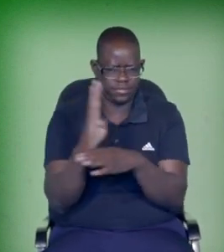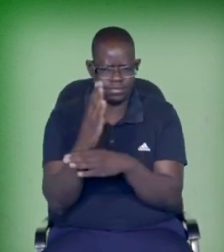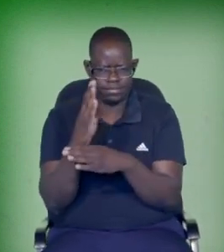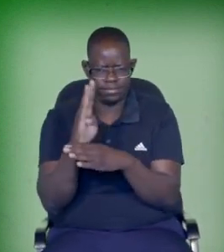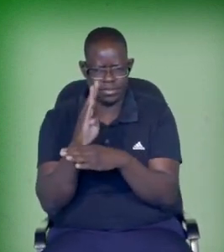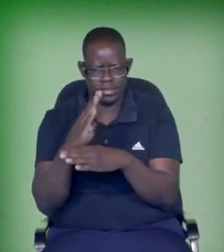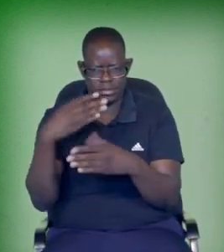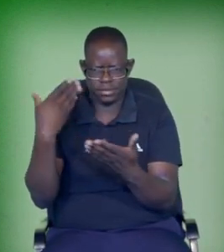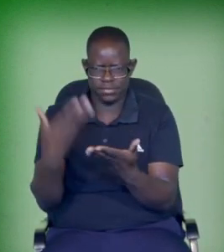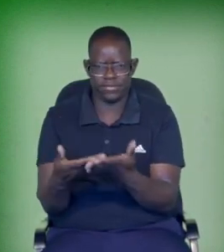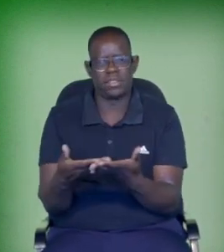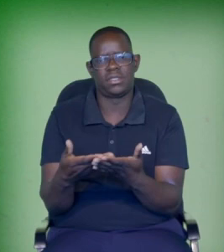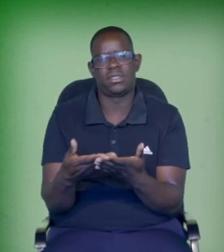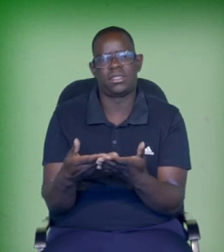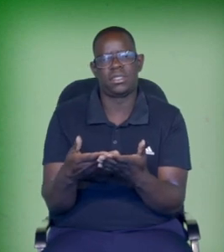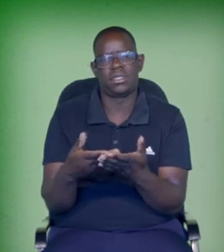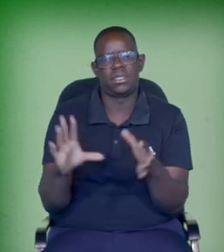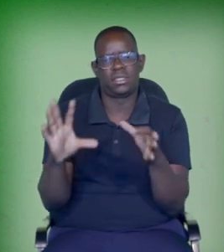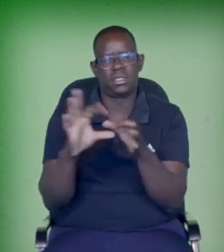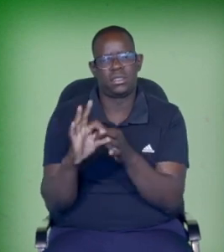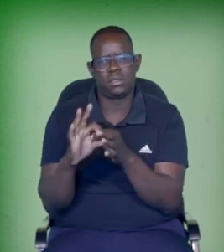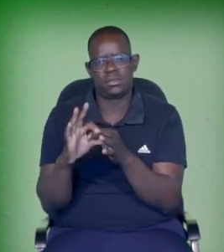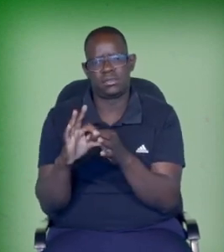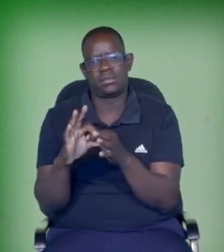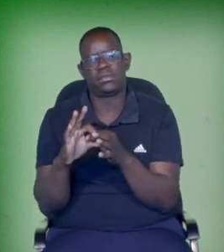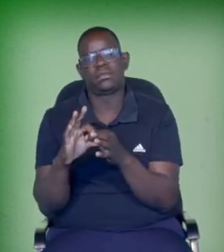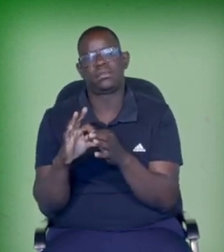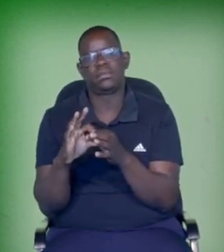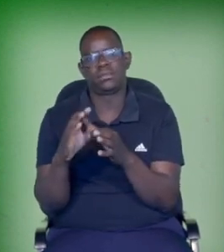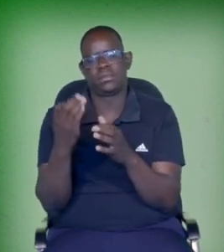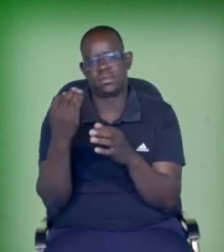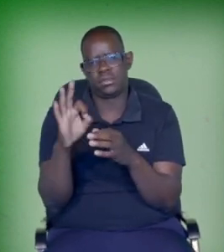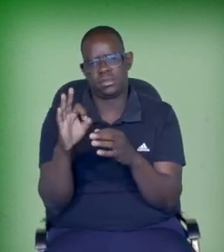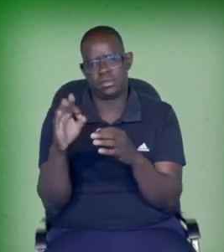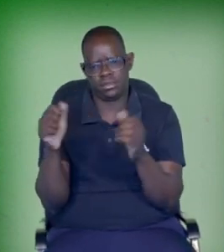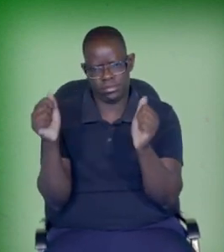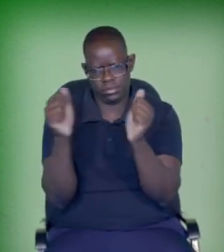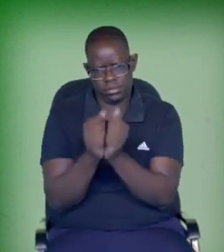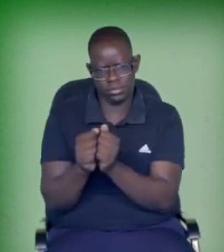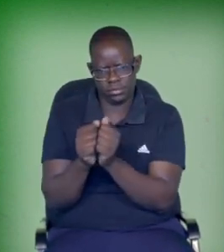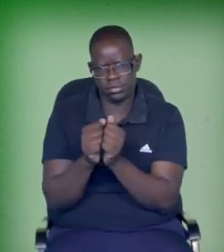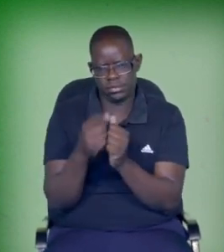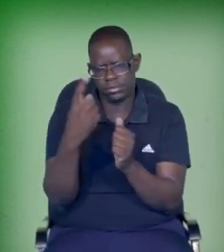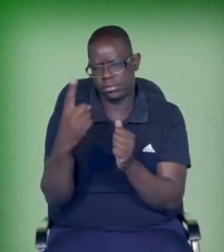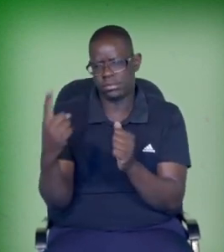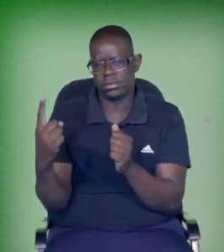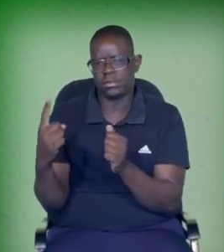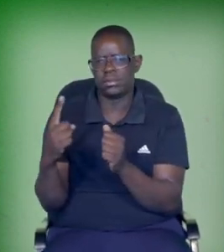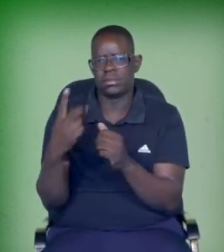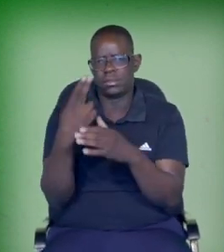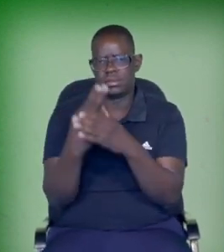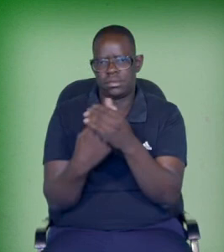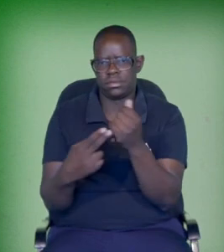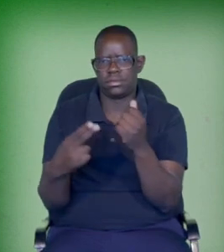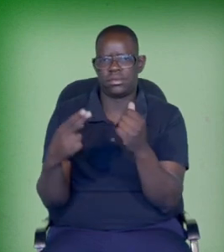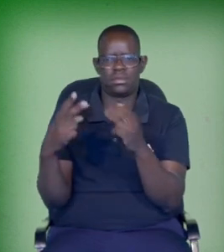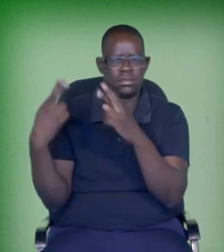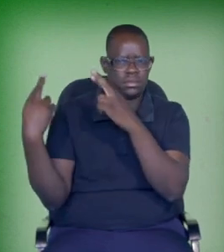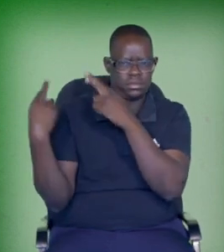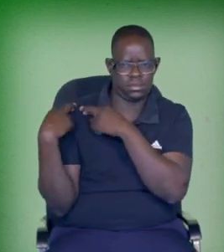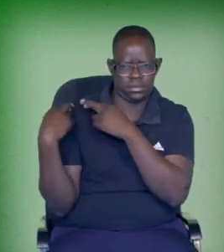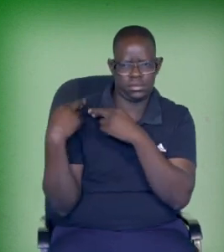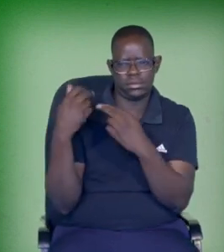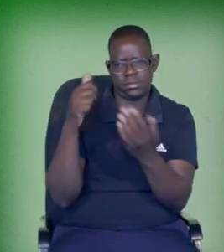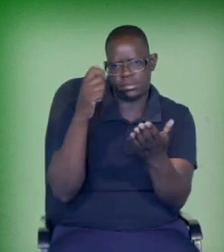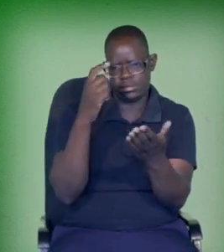business fails. The partners have unlimited liability, so together and individually, they are both personally responsible for